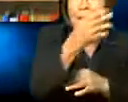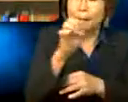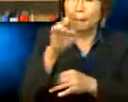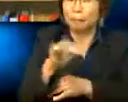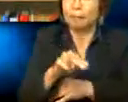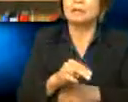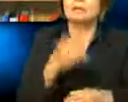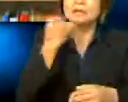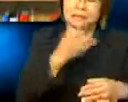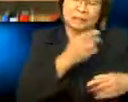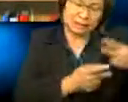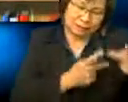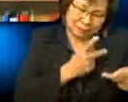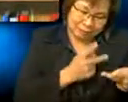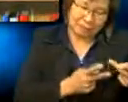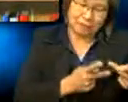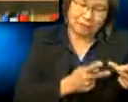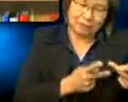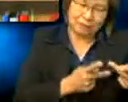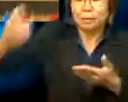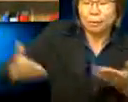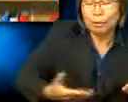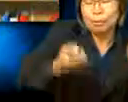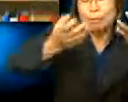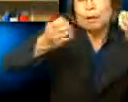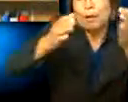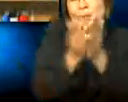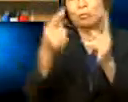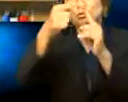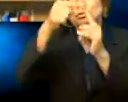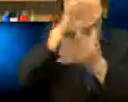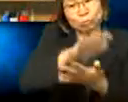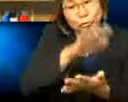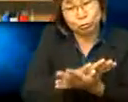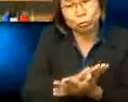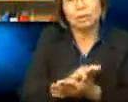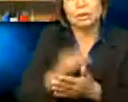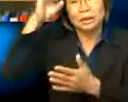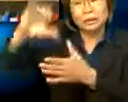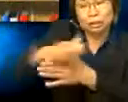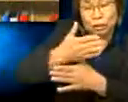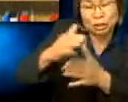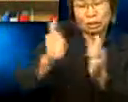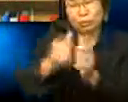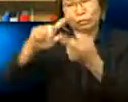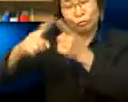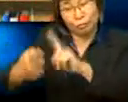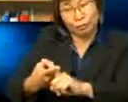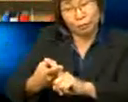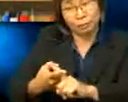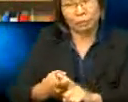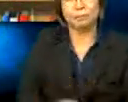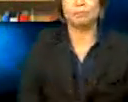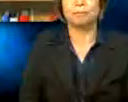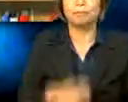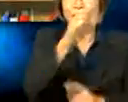generous. He brings many books to school. He shares them with friends. So this